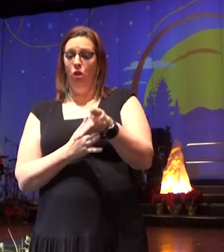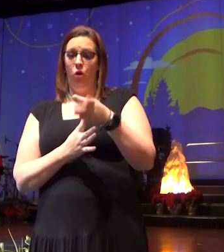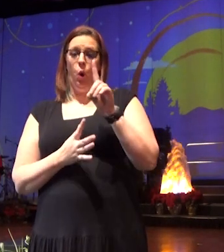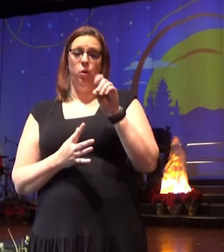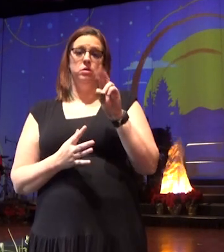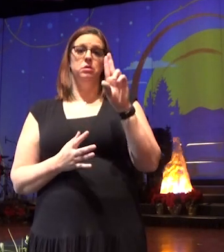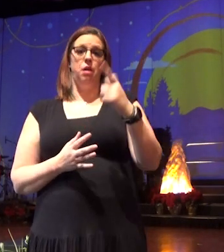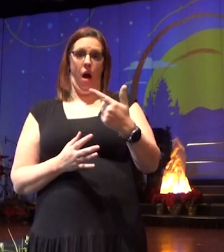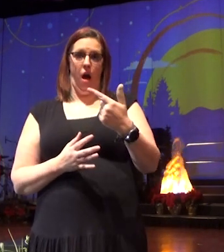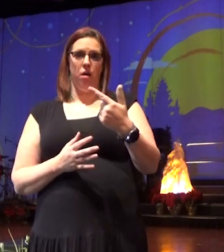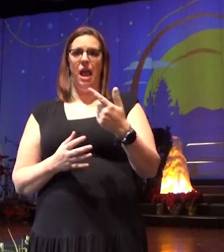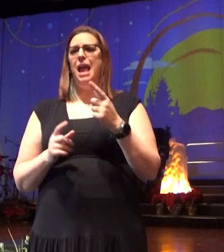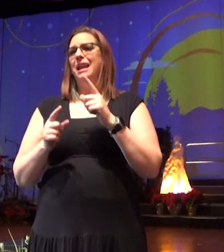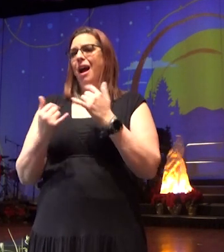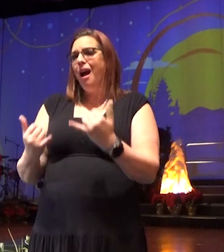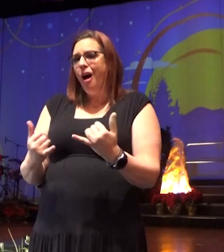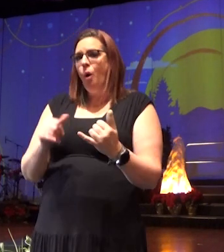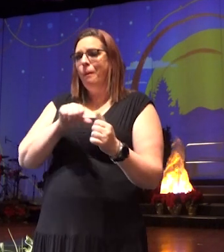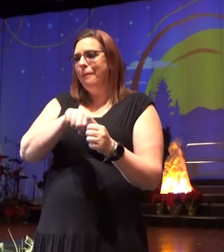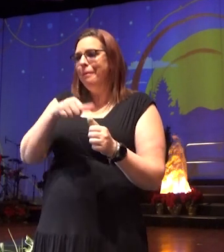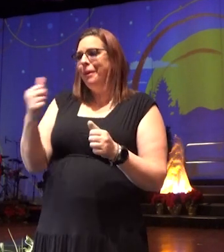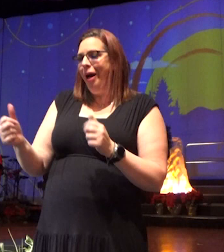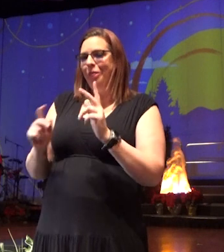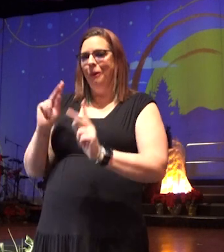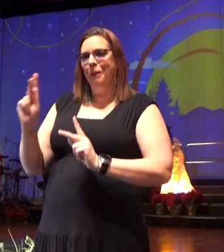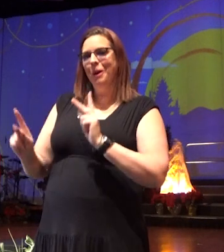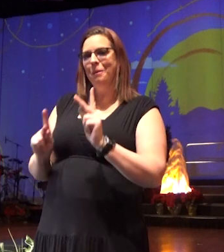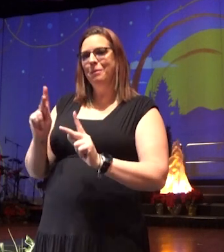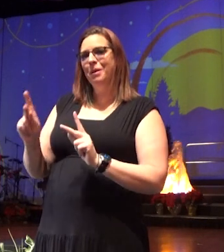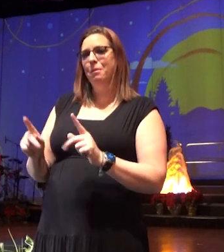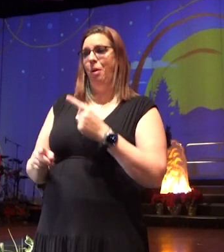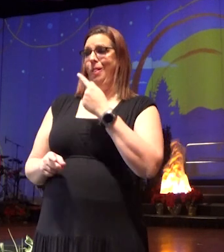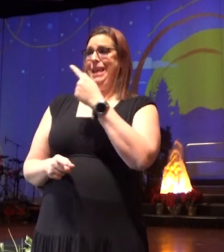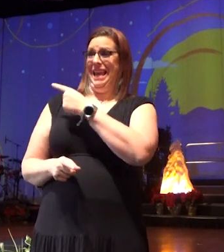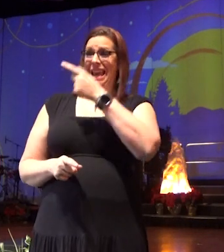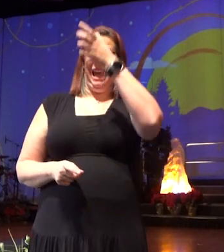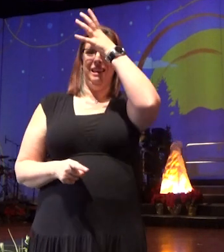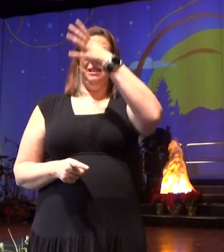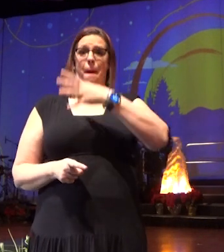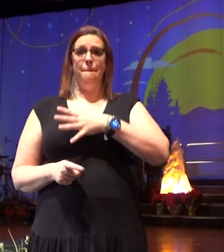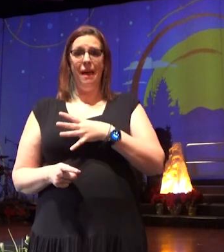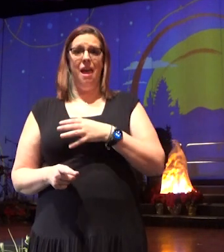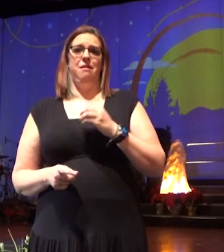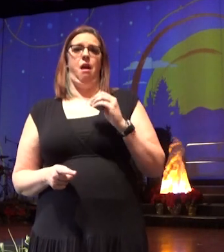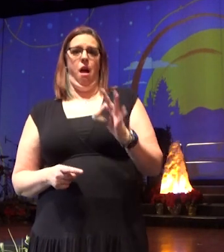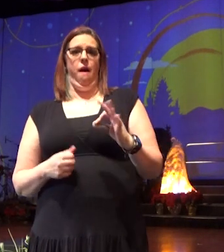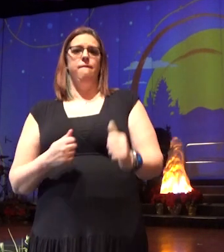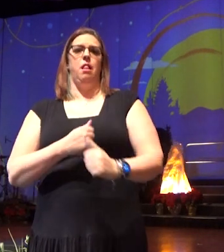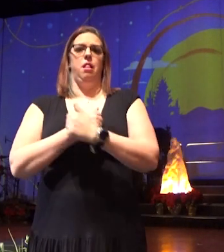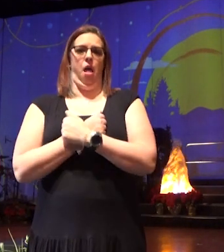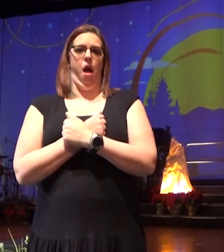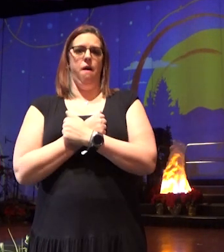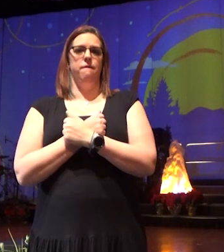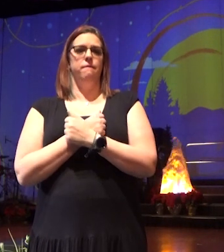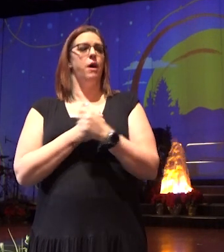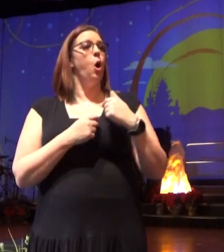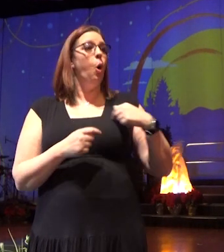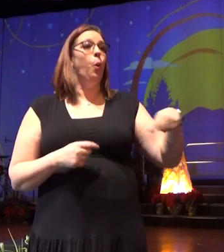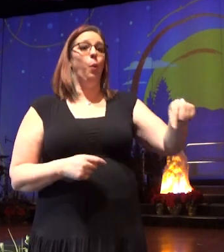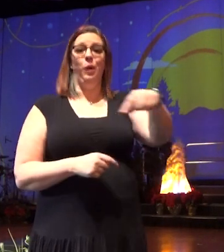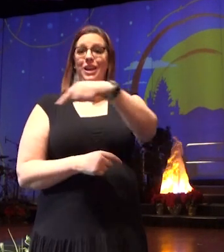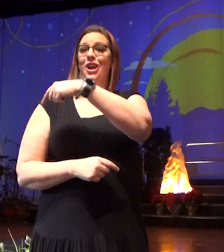others. He's a man of incredible love, and we all are. And when we recognize that love,